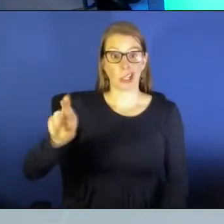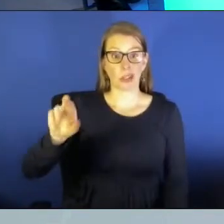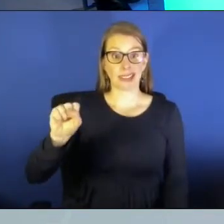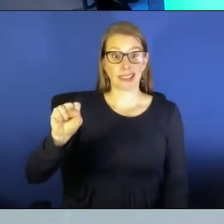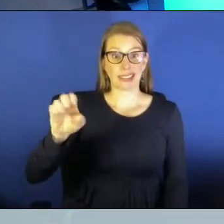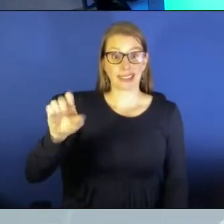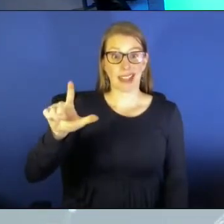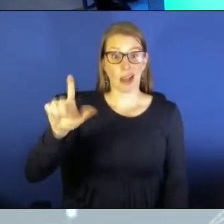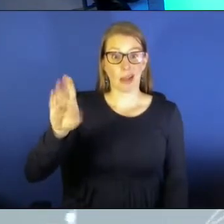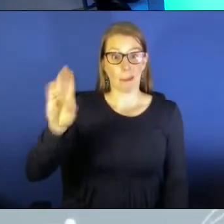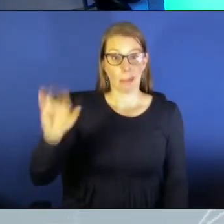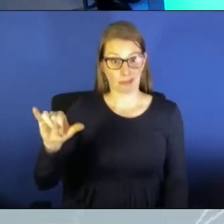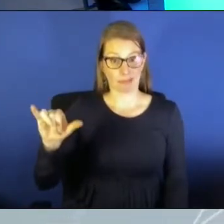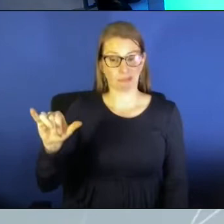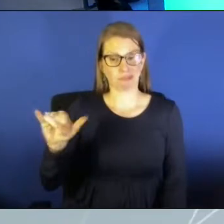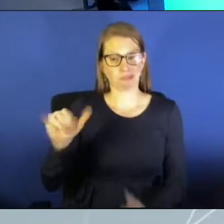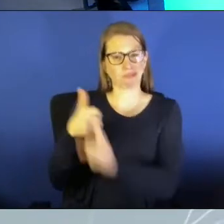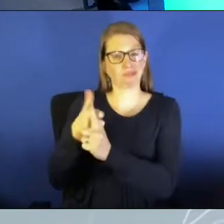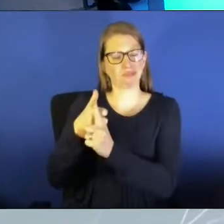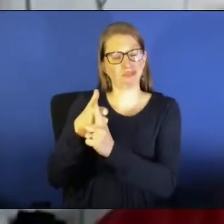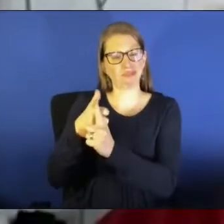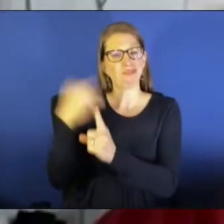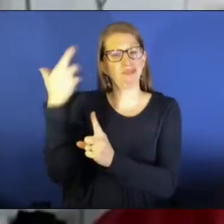out that you had melanoma.